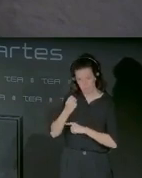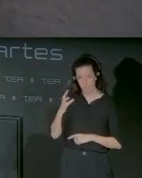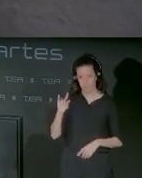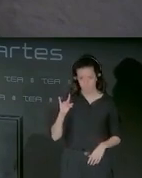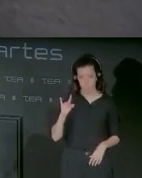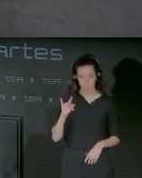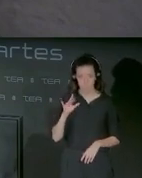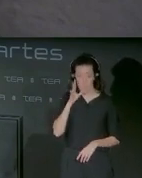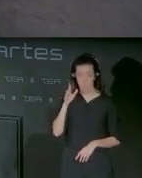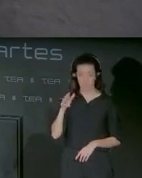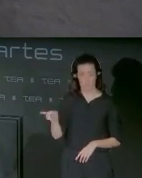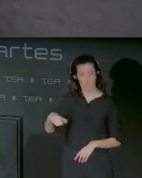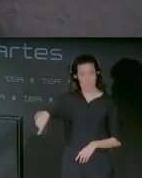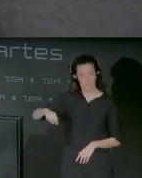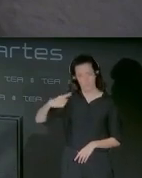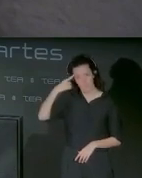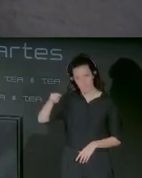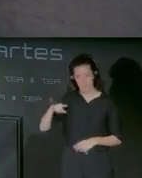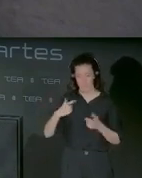the ministries,